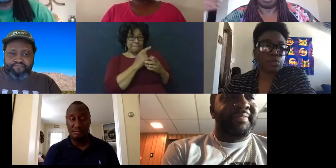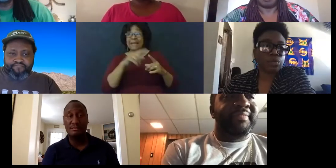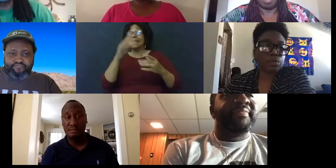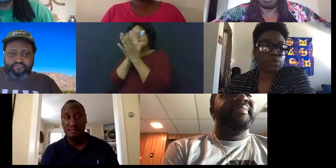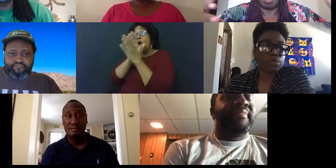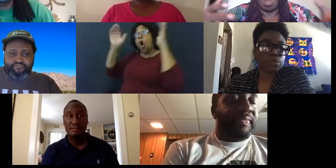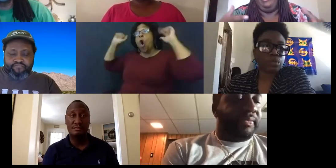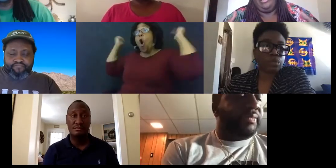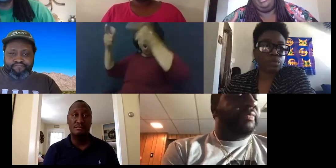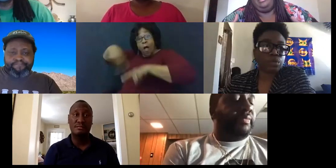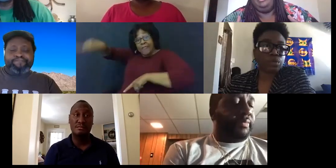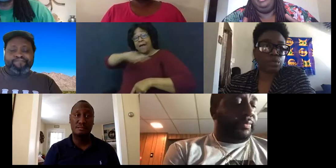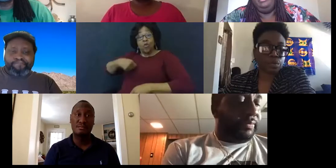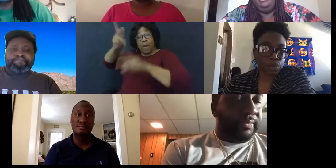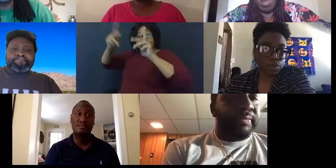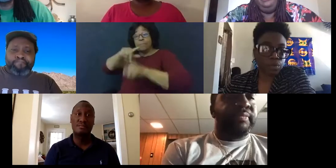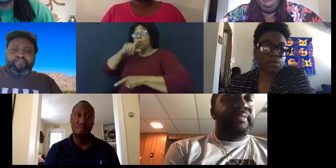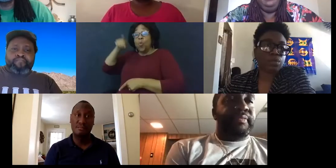entire system that is built around racism?